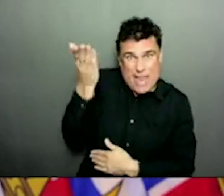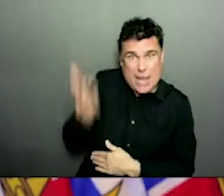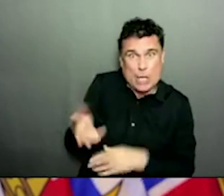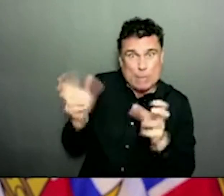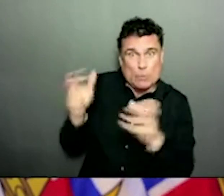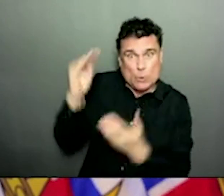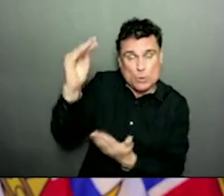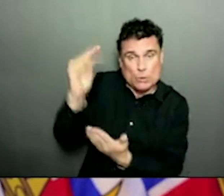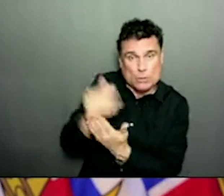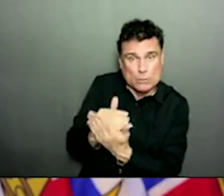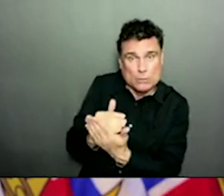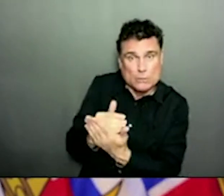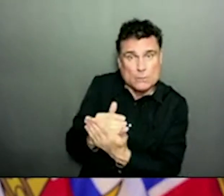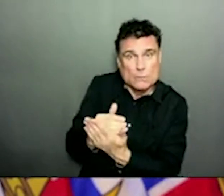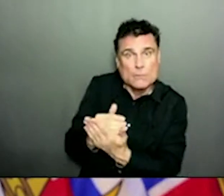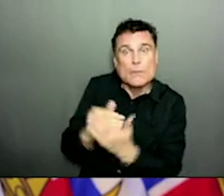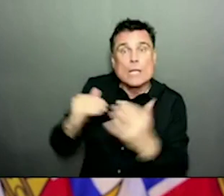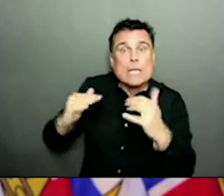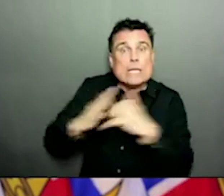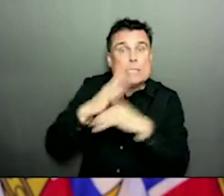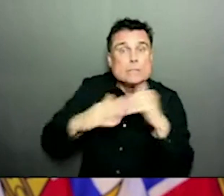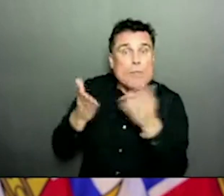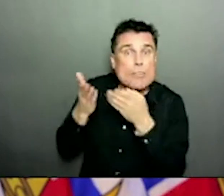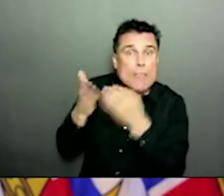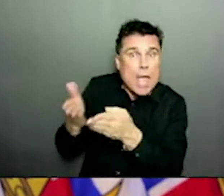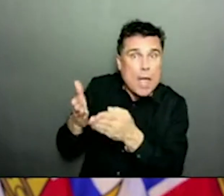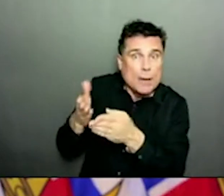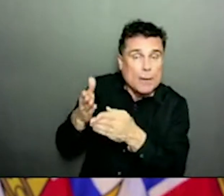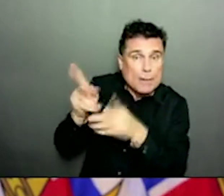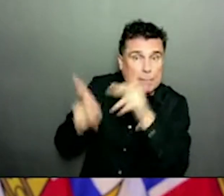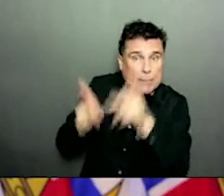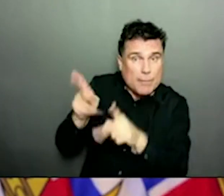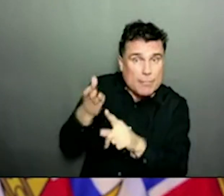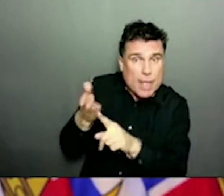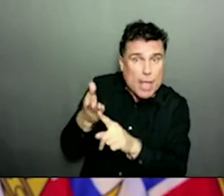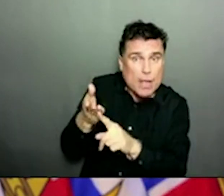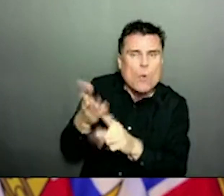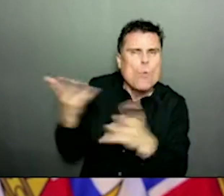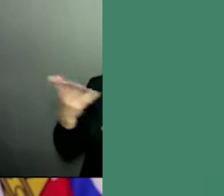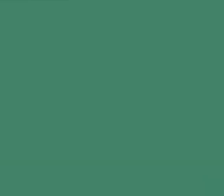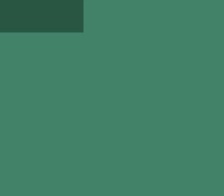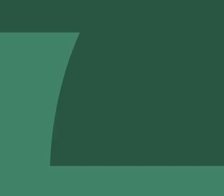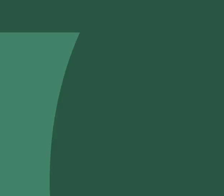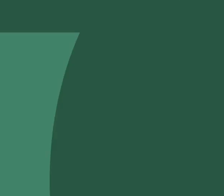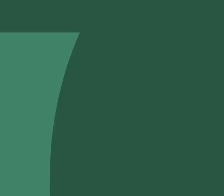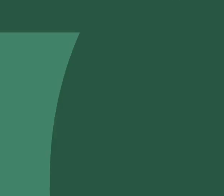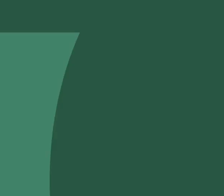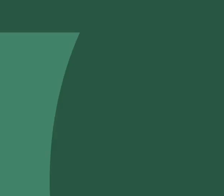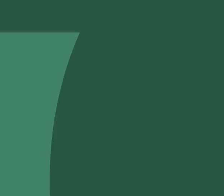First Nations peoples and how they are being affected by this pandemic. And that is very important.